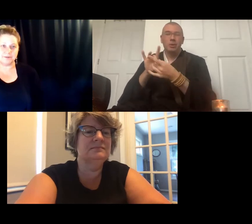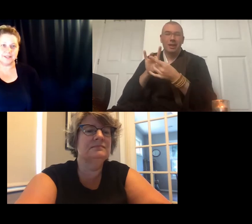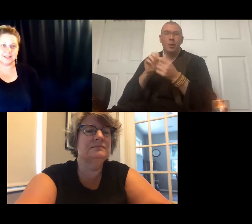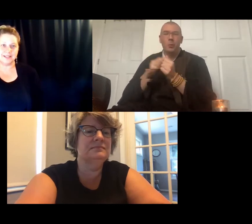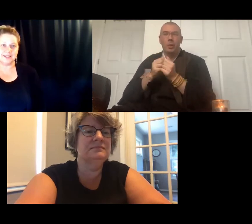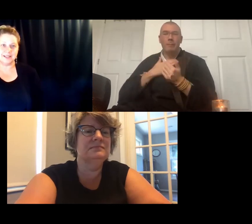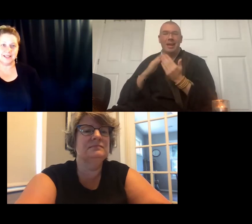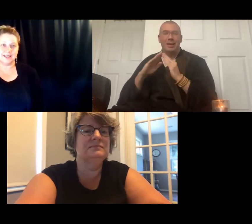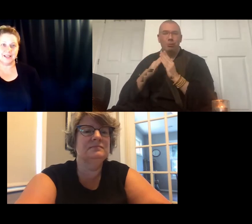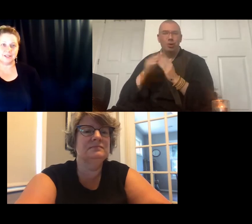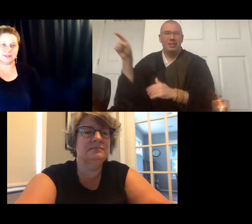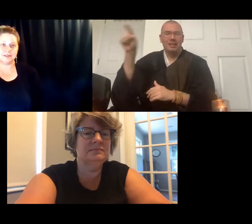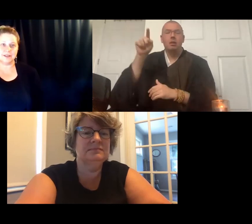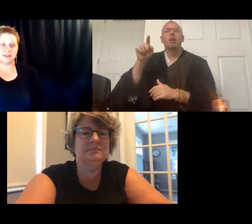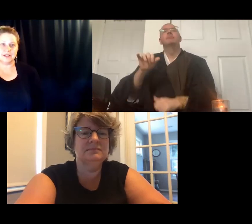yourself.